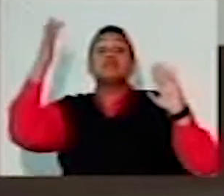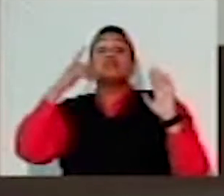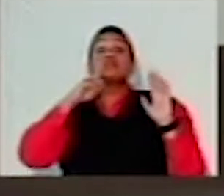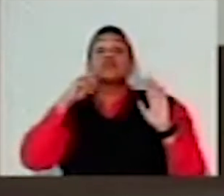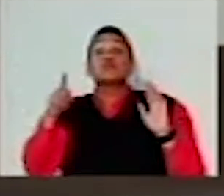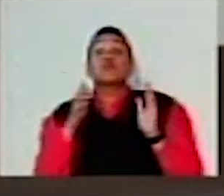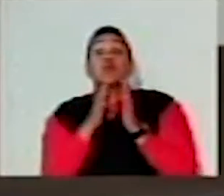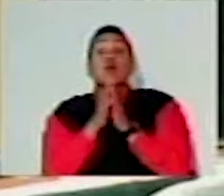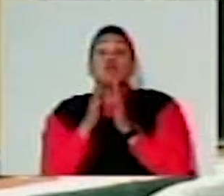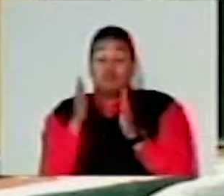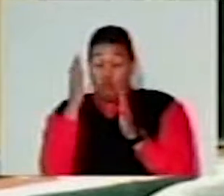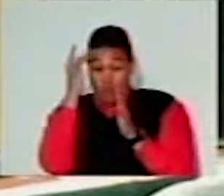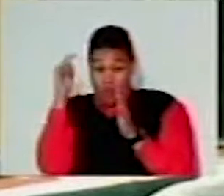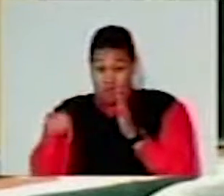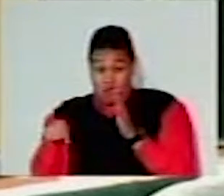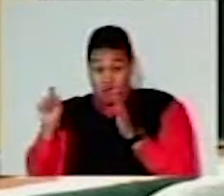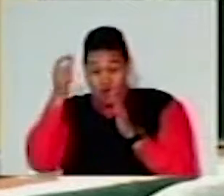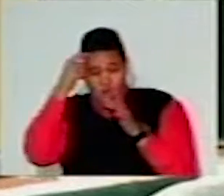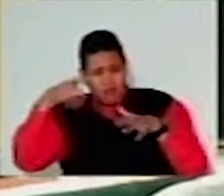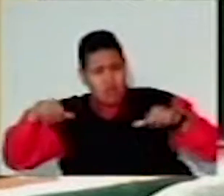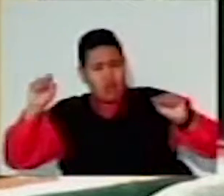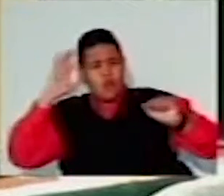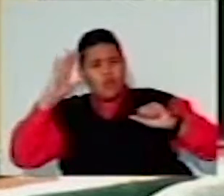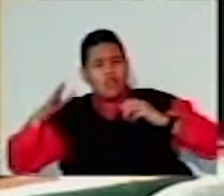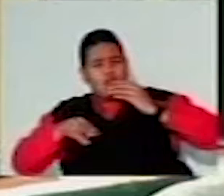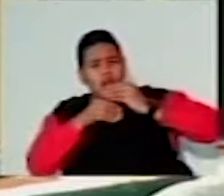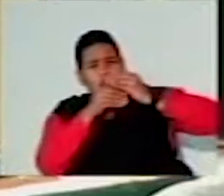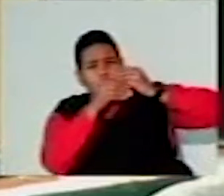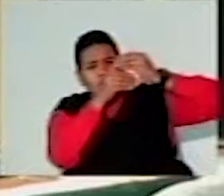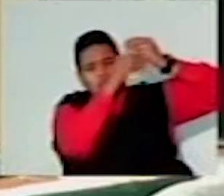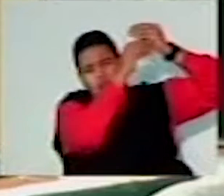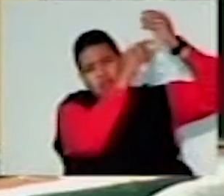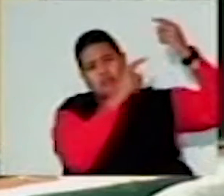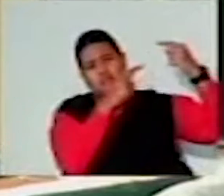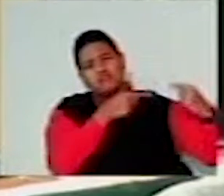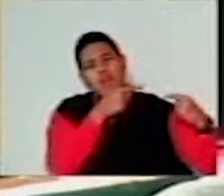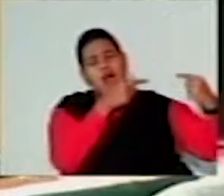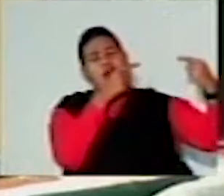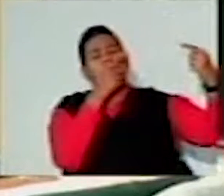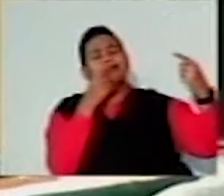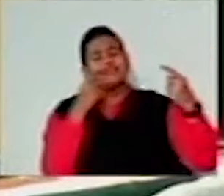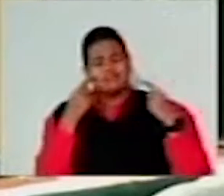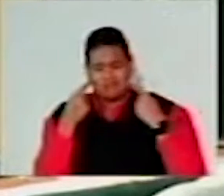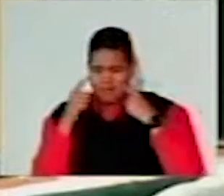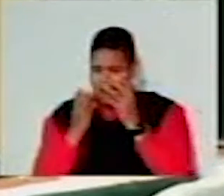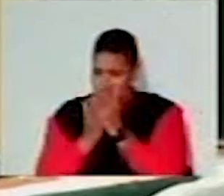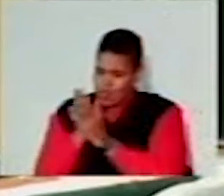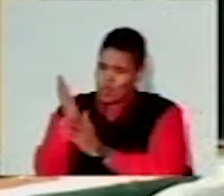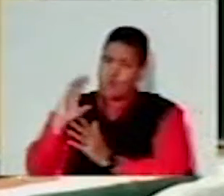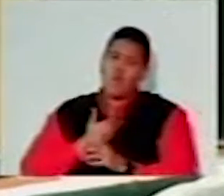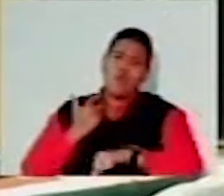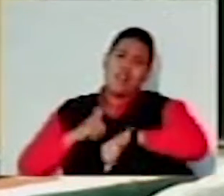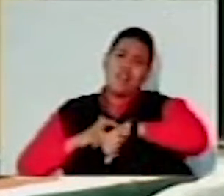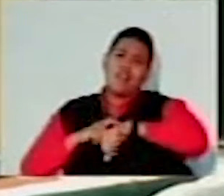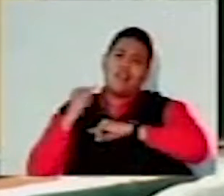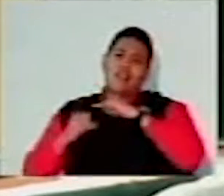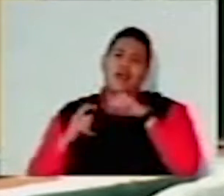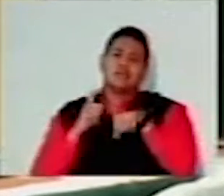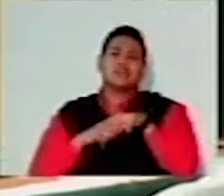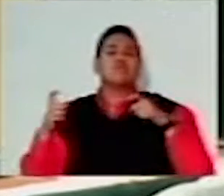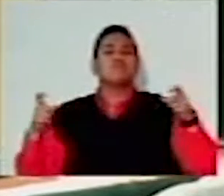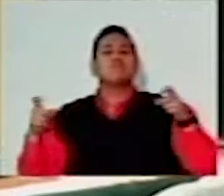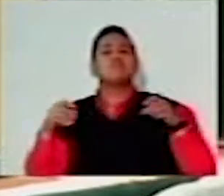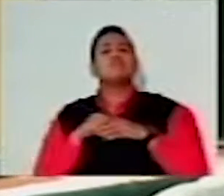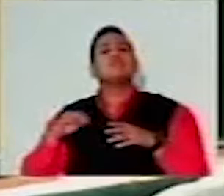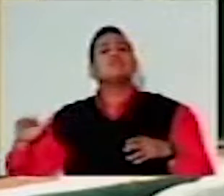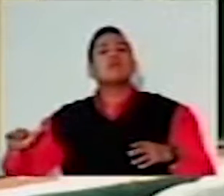is why this administration will build on the strides made during our last term in office and recognize